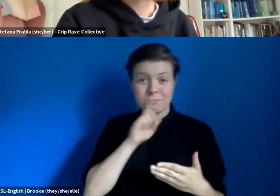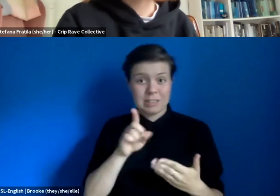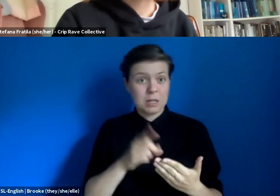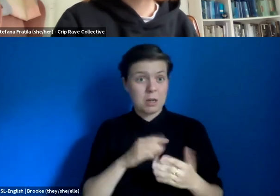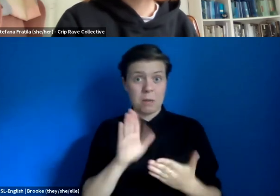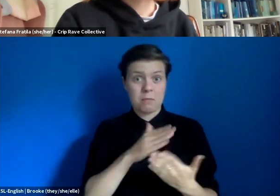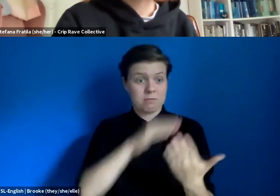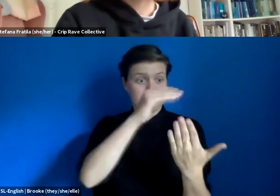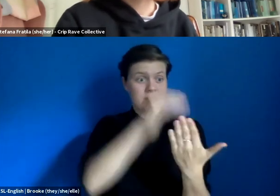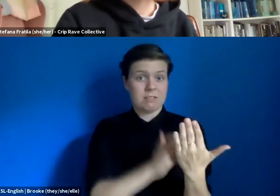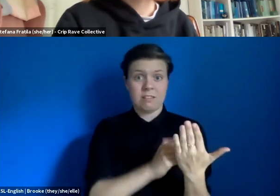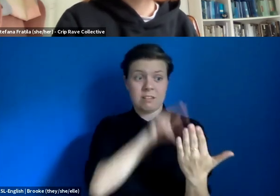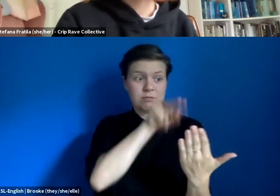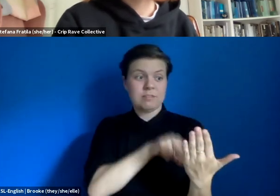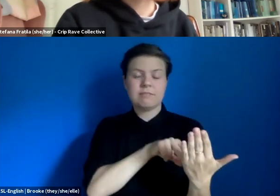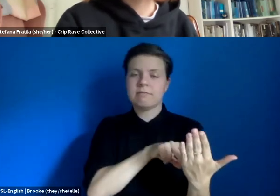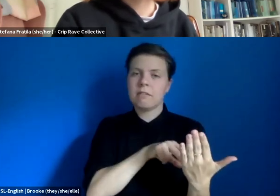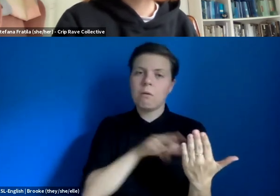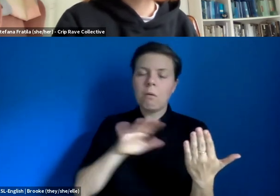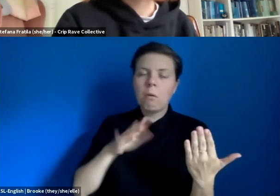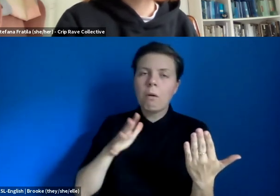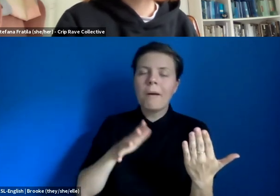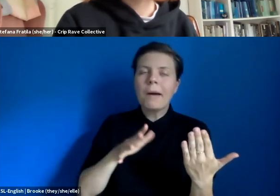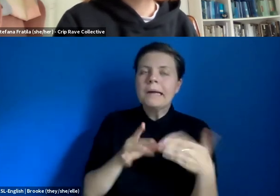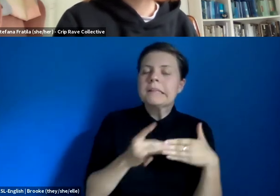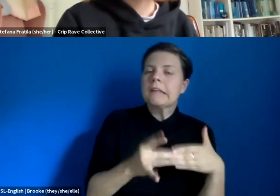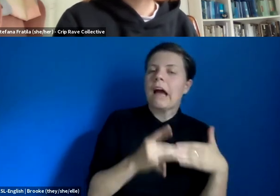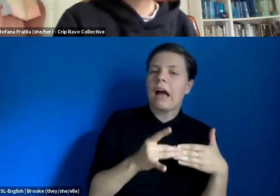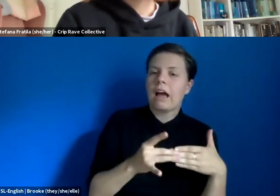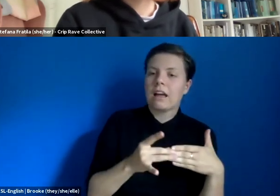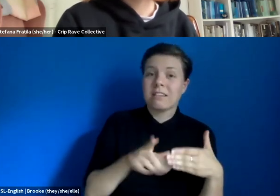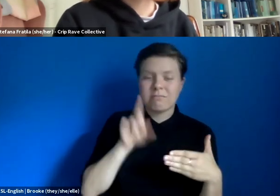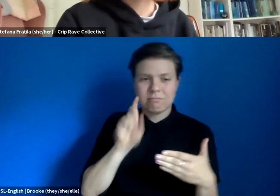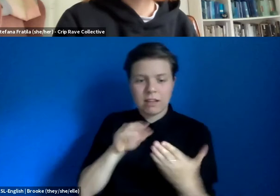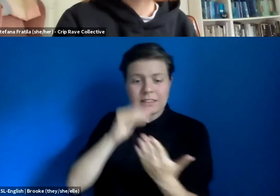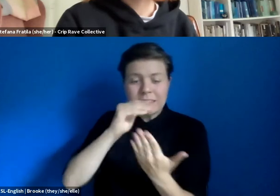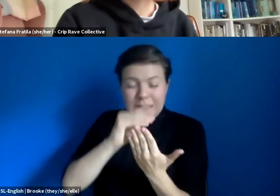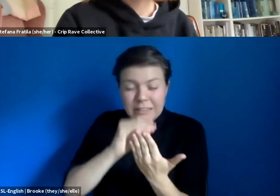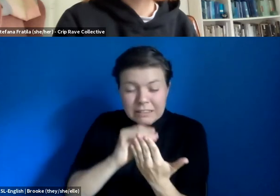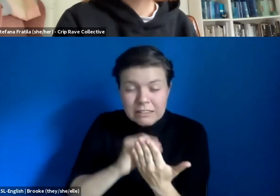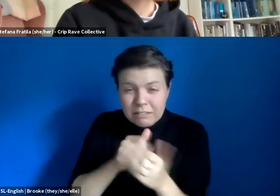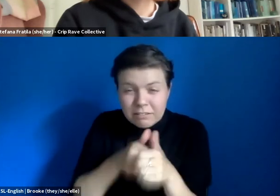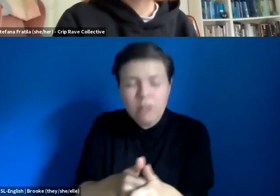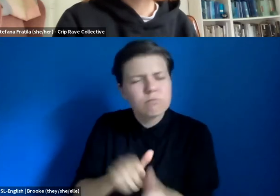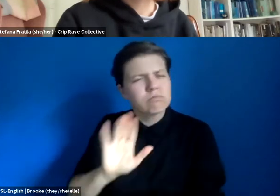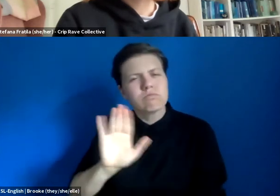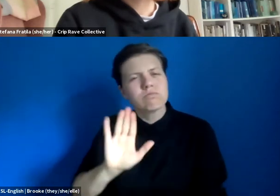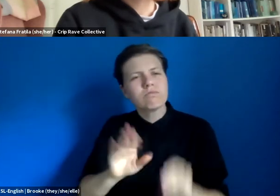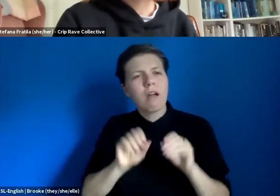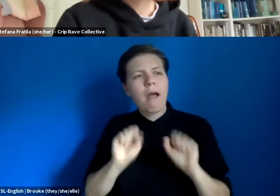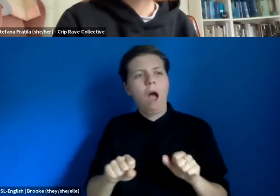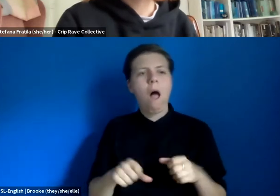like prescriptive. And what this means is that when we are actually doing live performances,